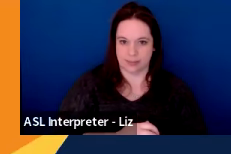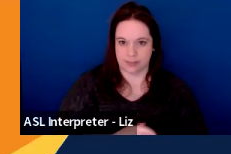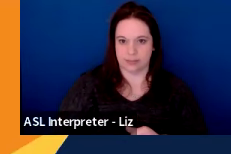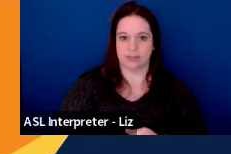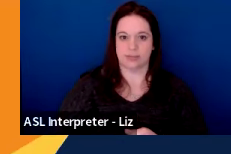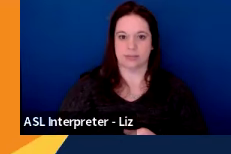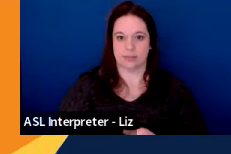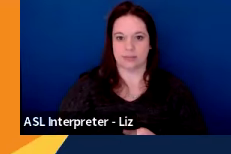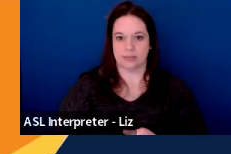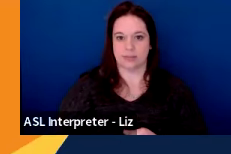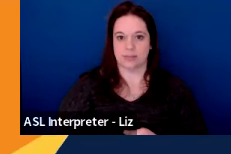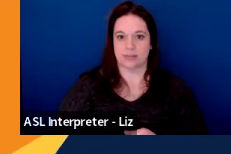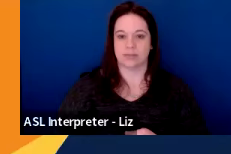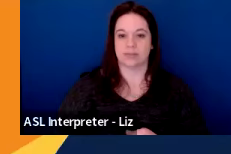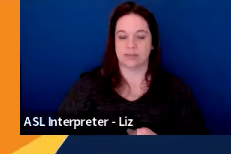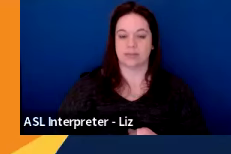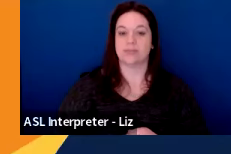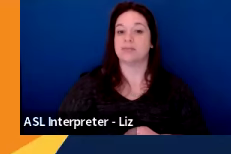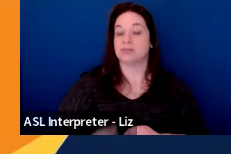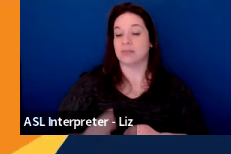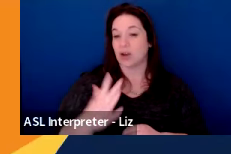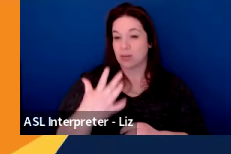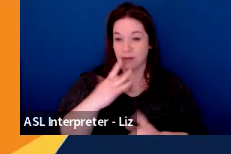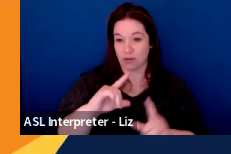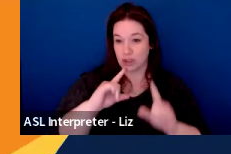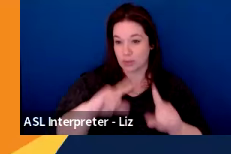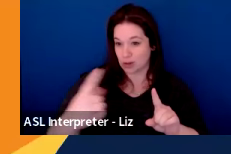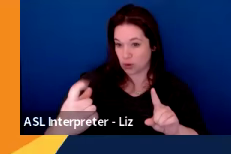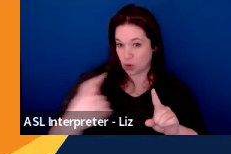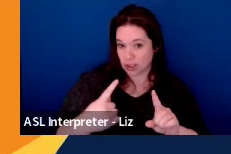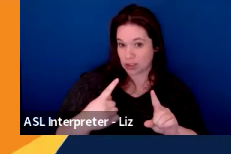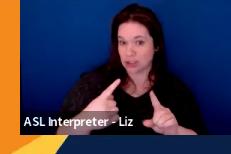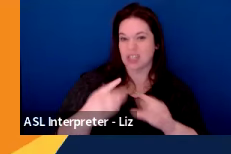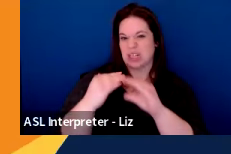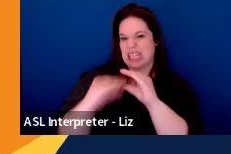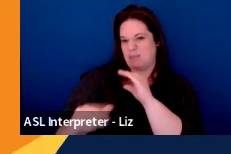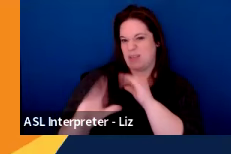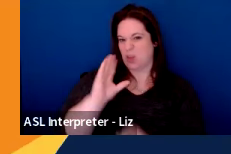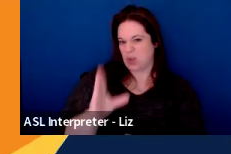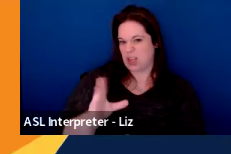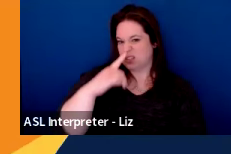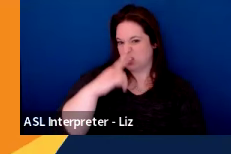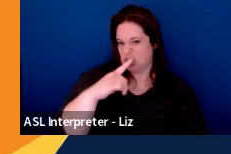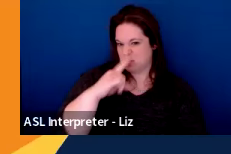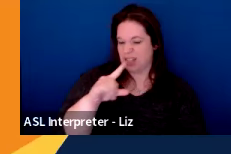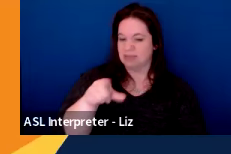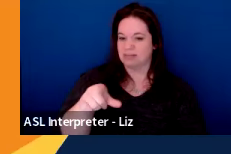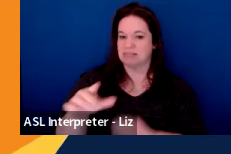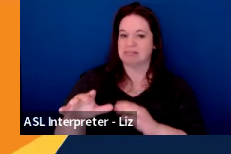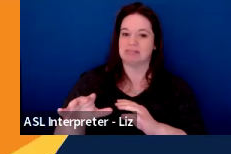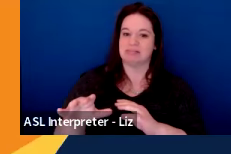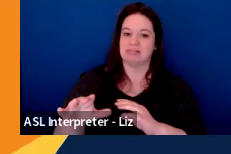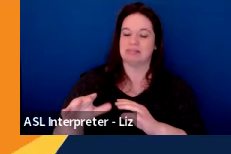would rather respond to your question through an email. So if you can please submit